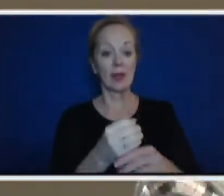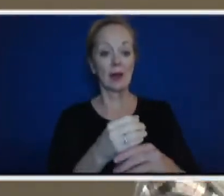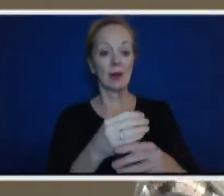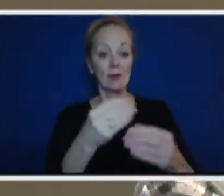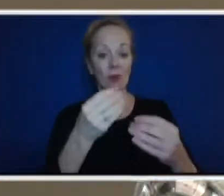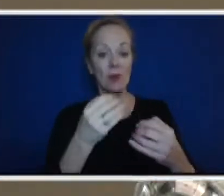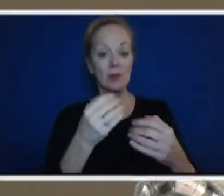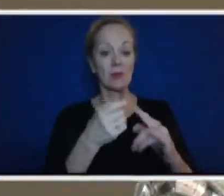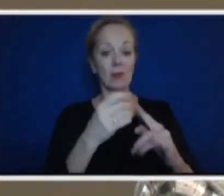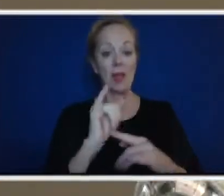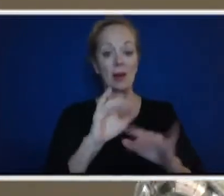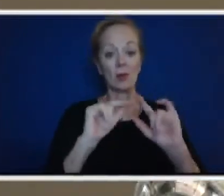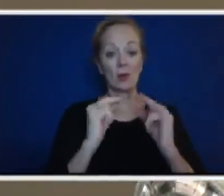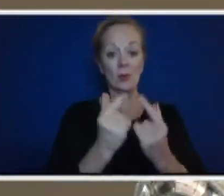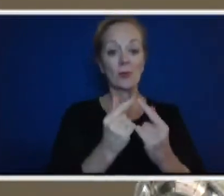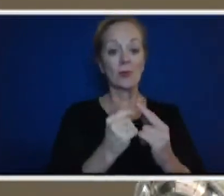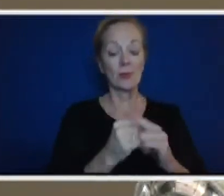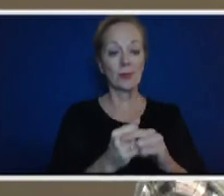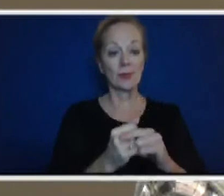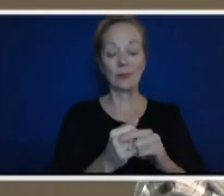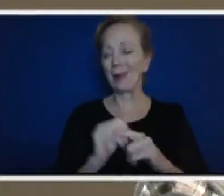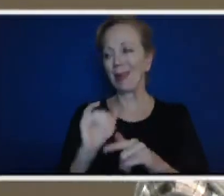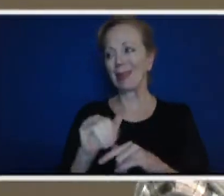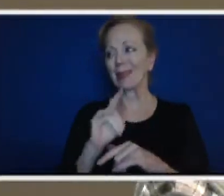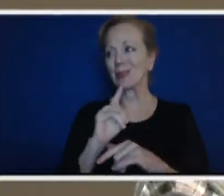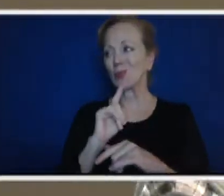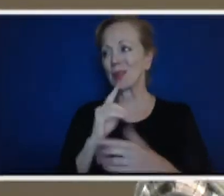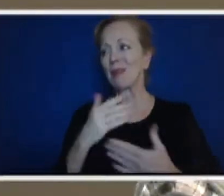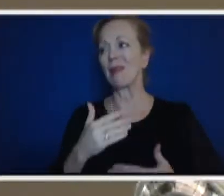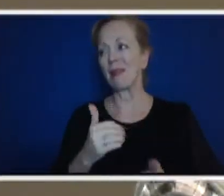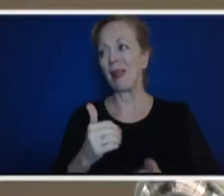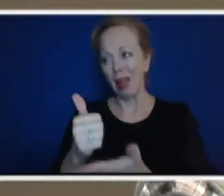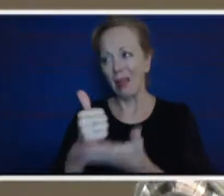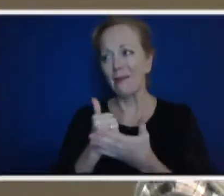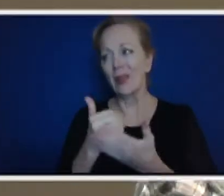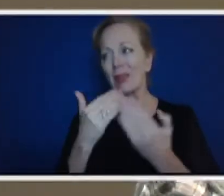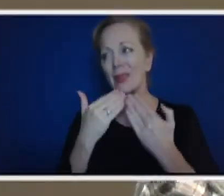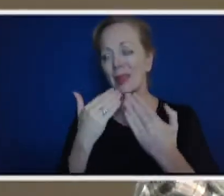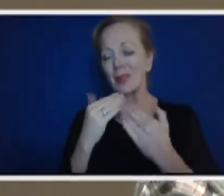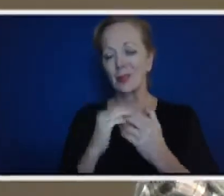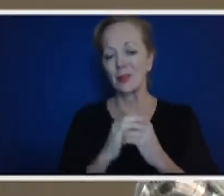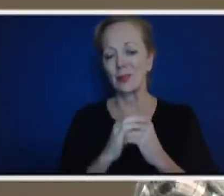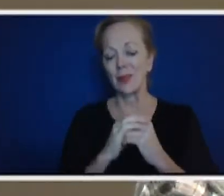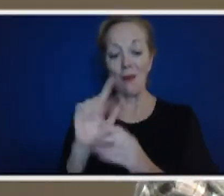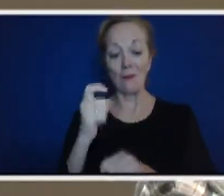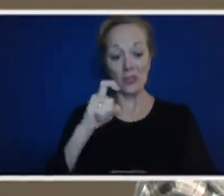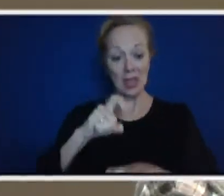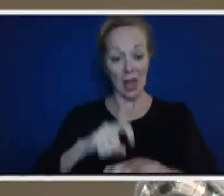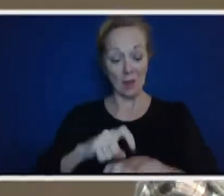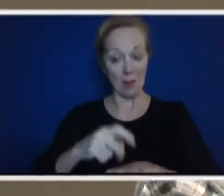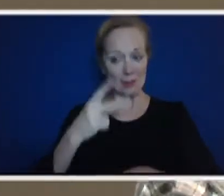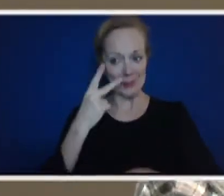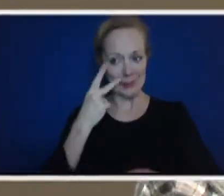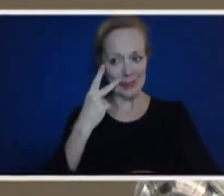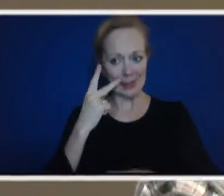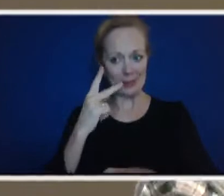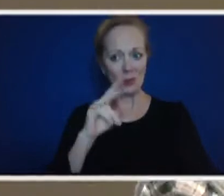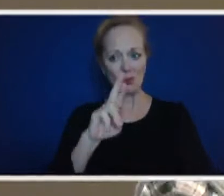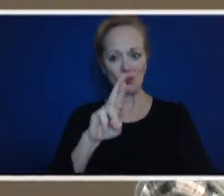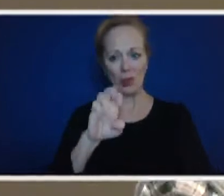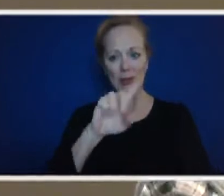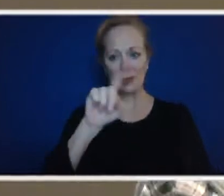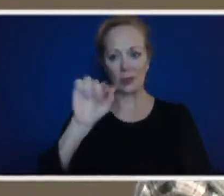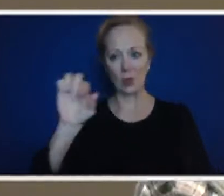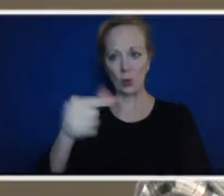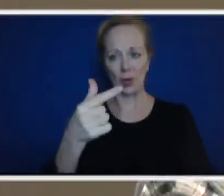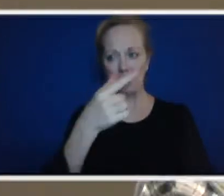group. So. Got it. That is very helpful, Mr. Patton. This is the first time I'm seeing a rezoning just because of